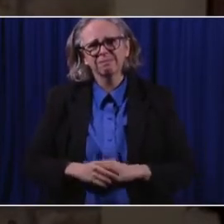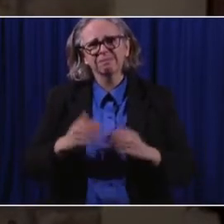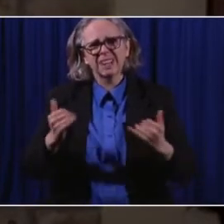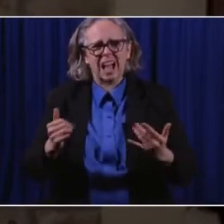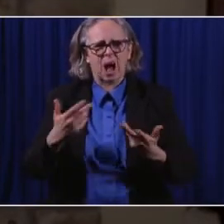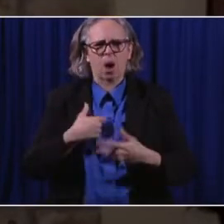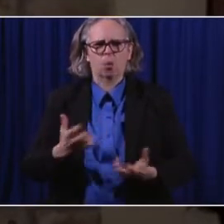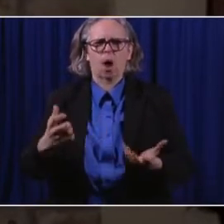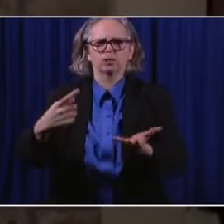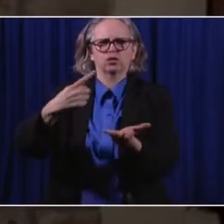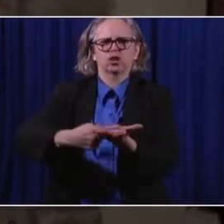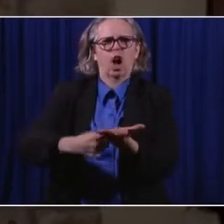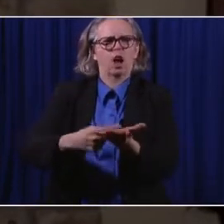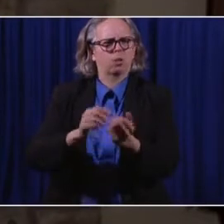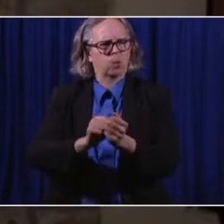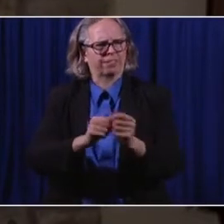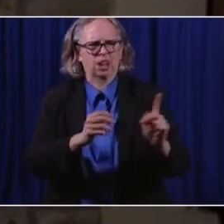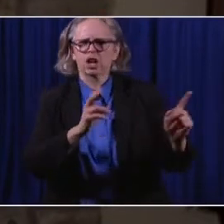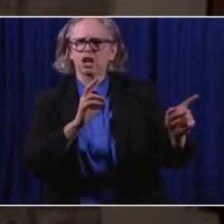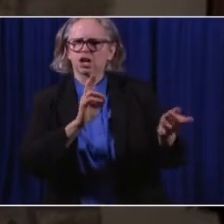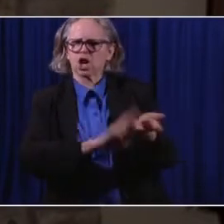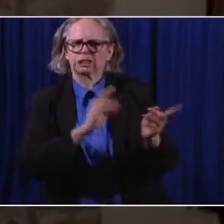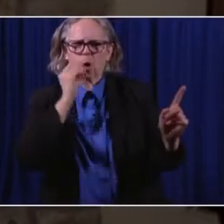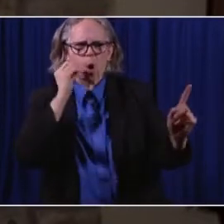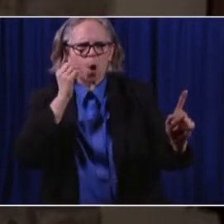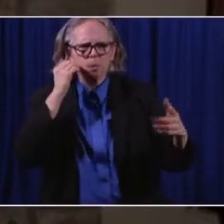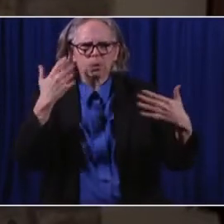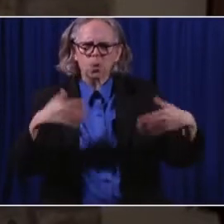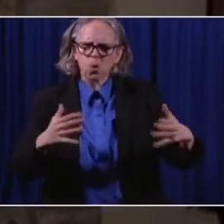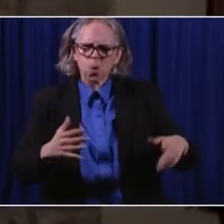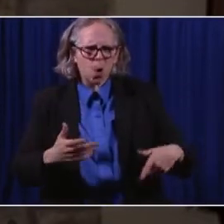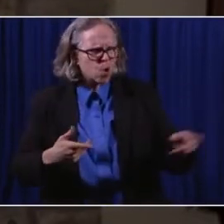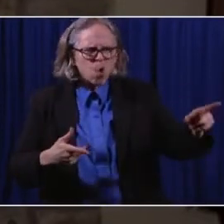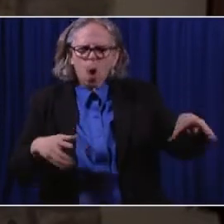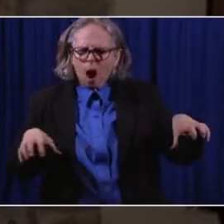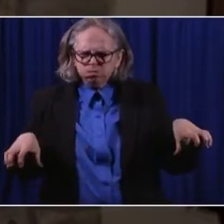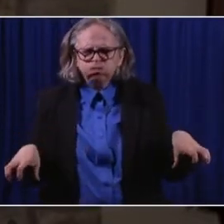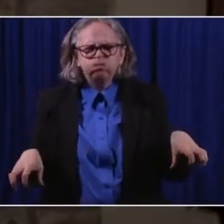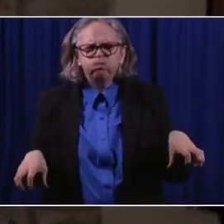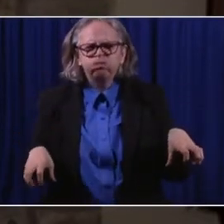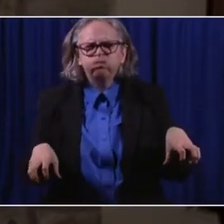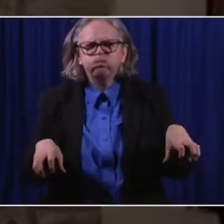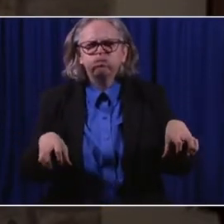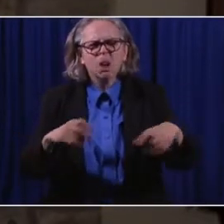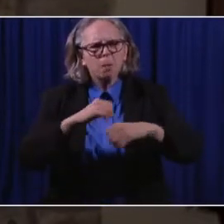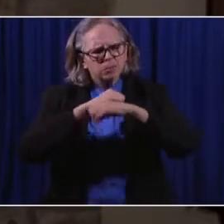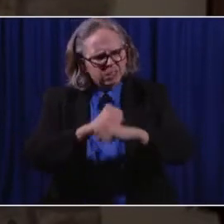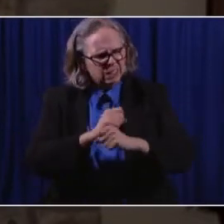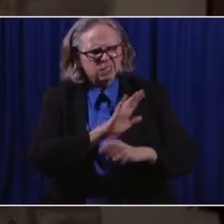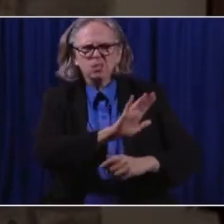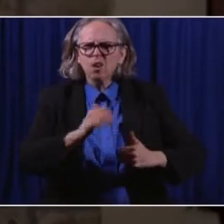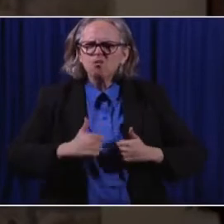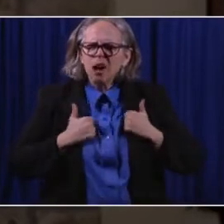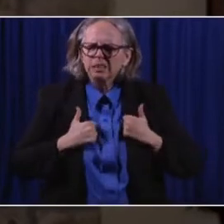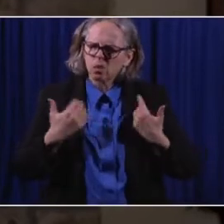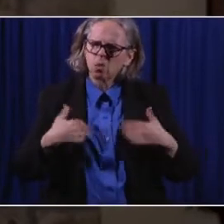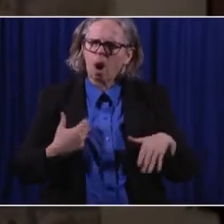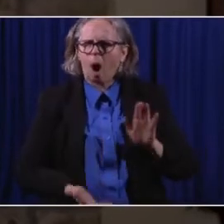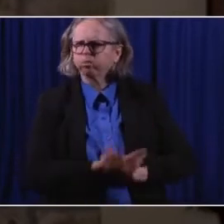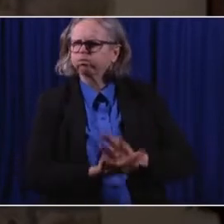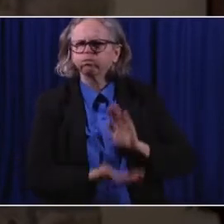so much and have worked hard to keep COVID out of the nursing homes. Very, very difficult to do when we have great